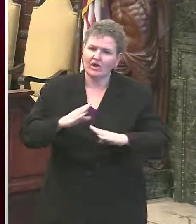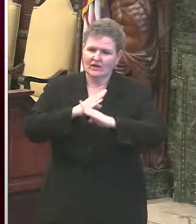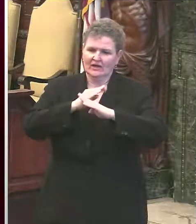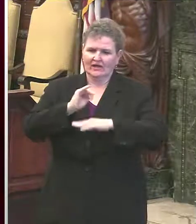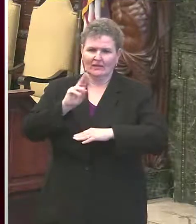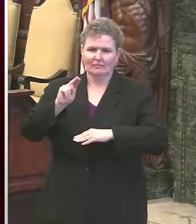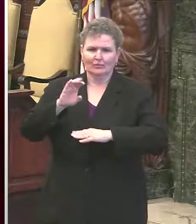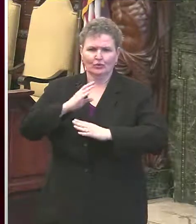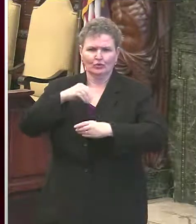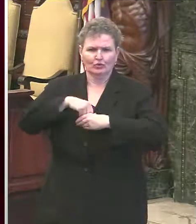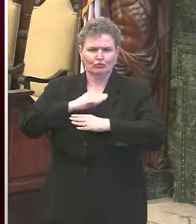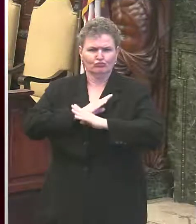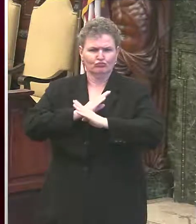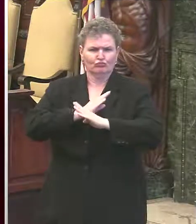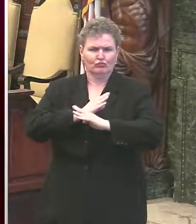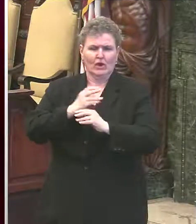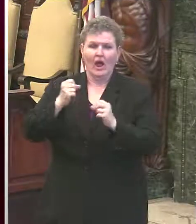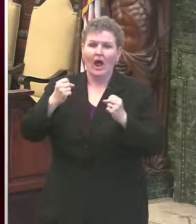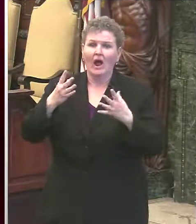many.